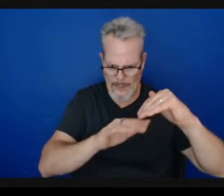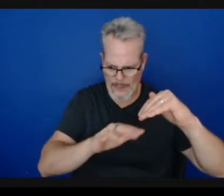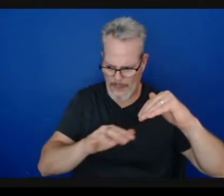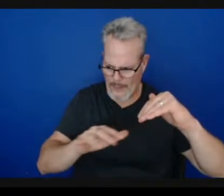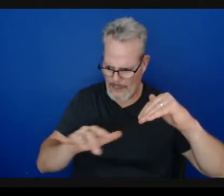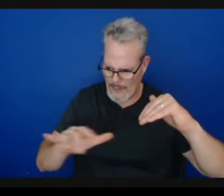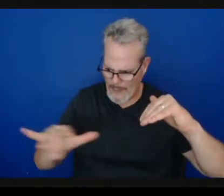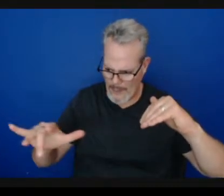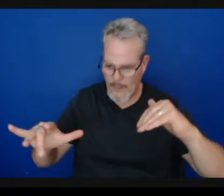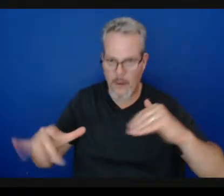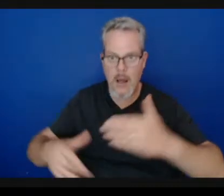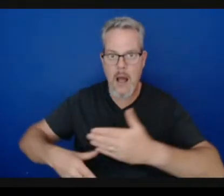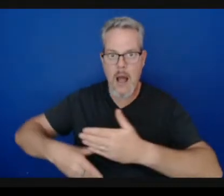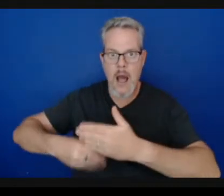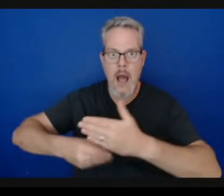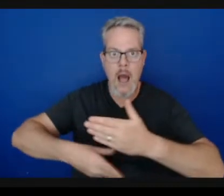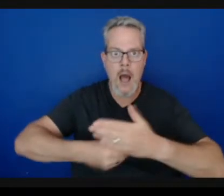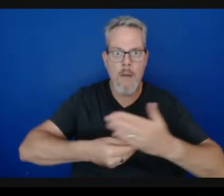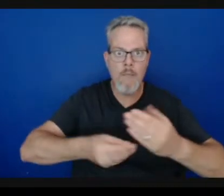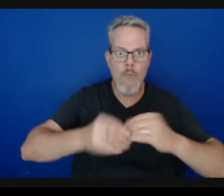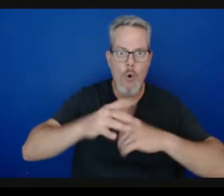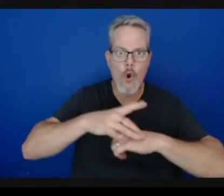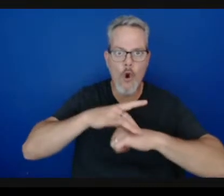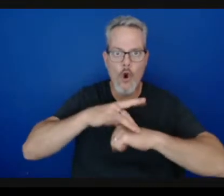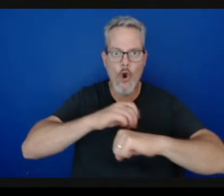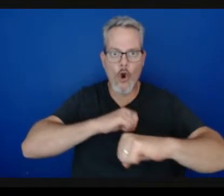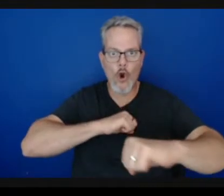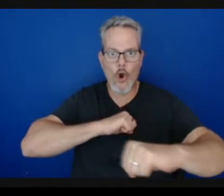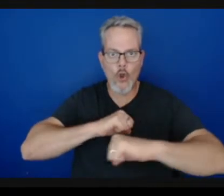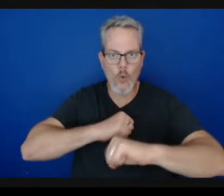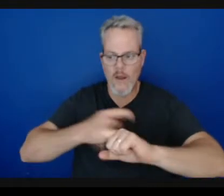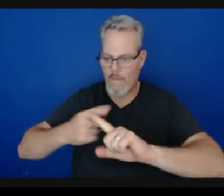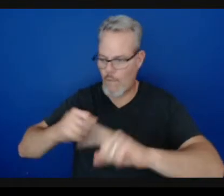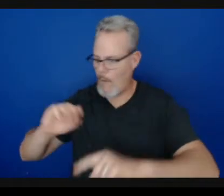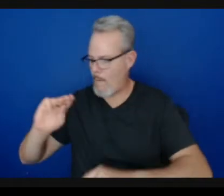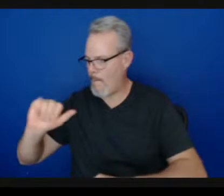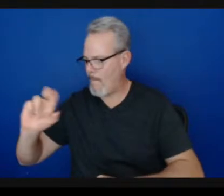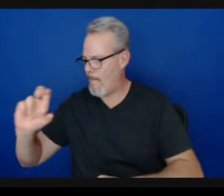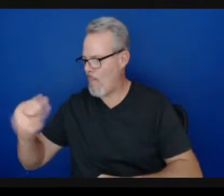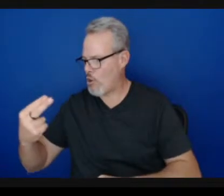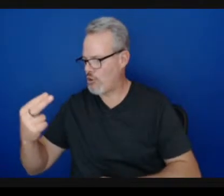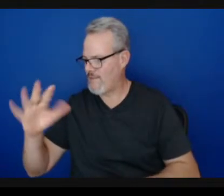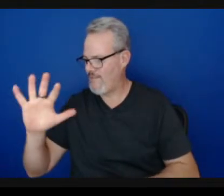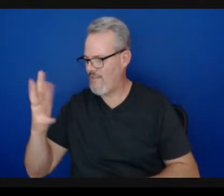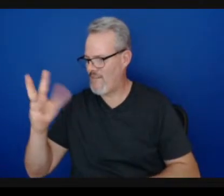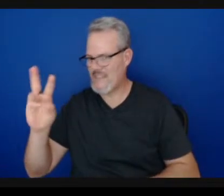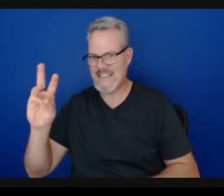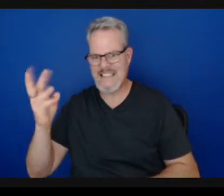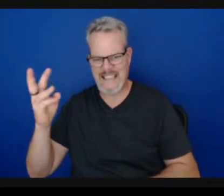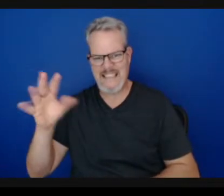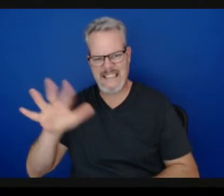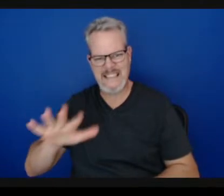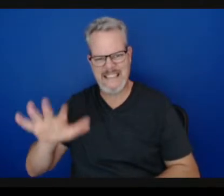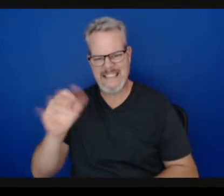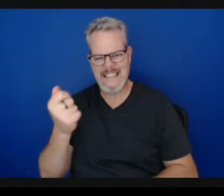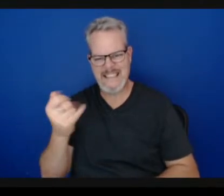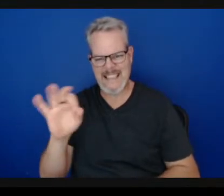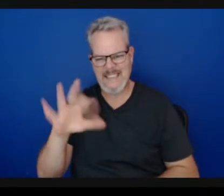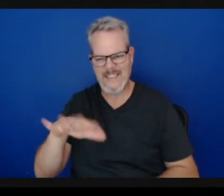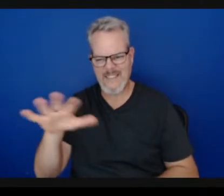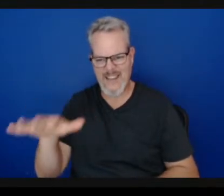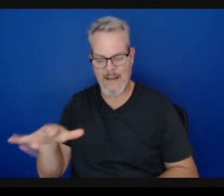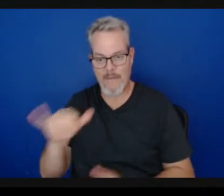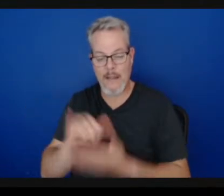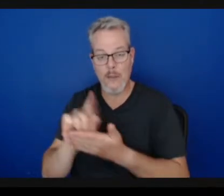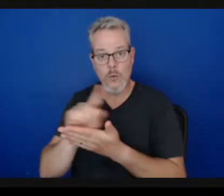around Kilauea from March 5th to 6th, 55. So this is about 1 week after the eruption